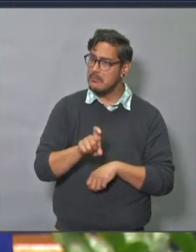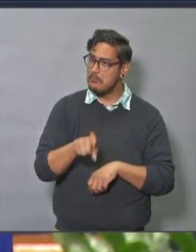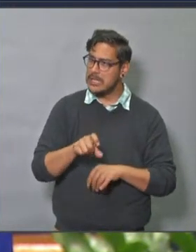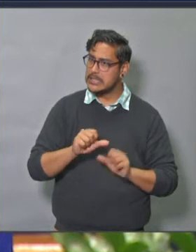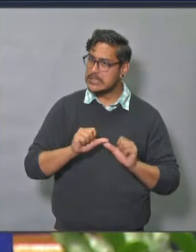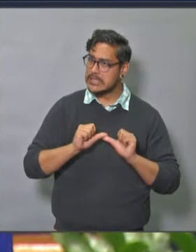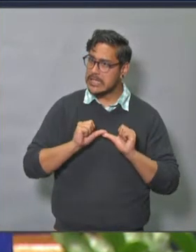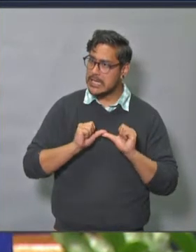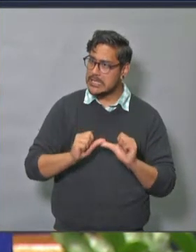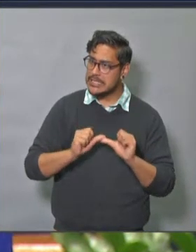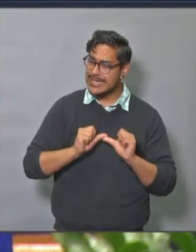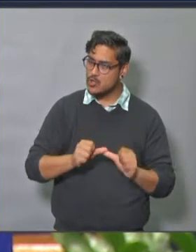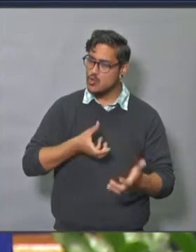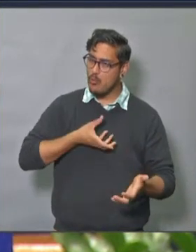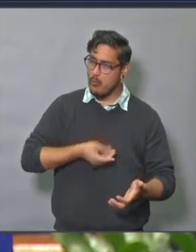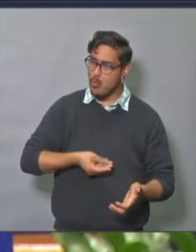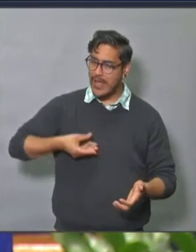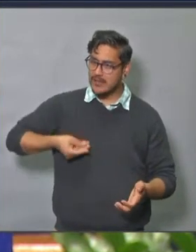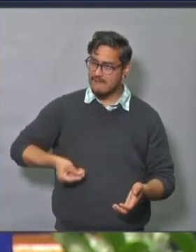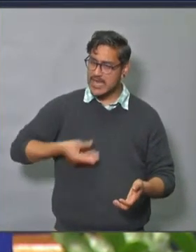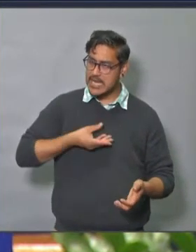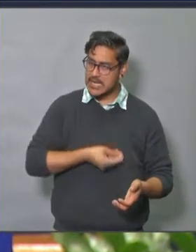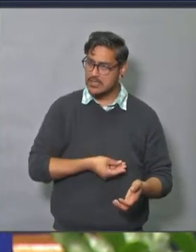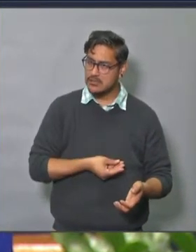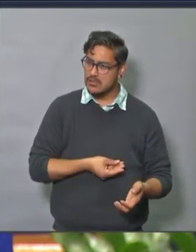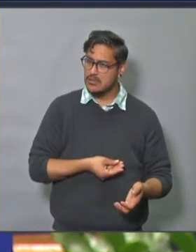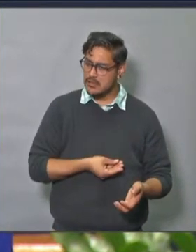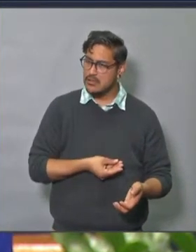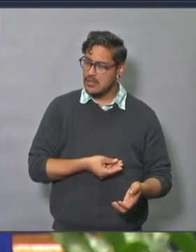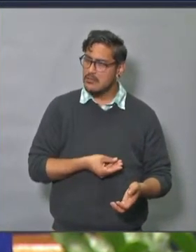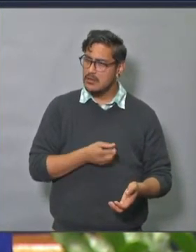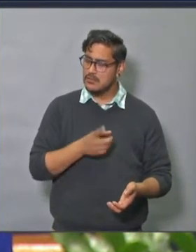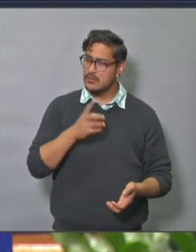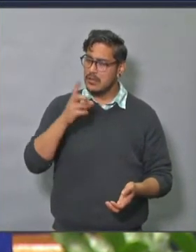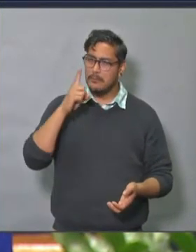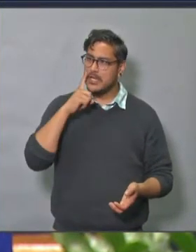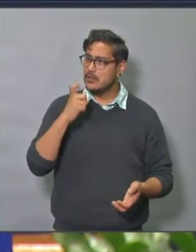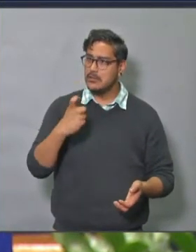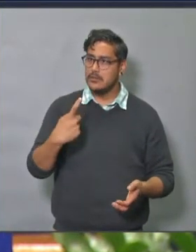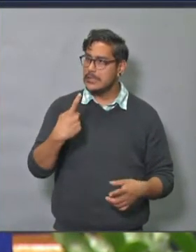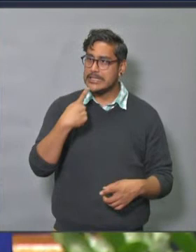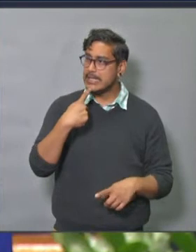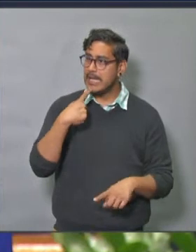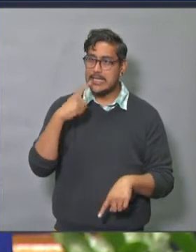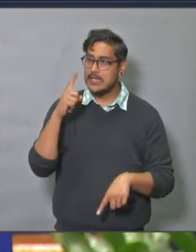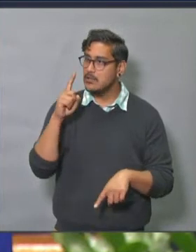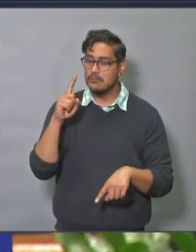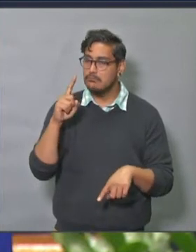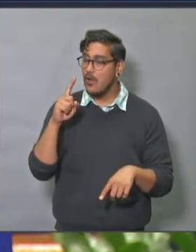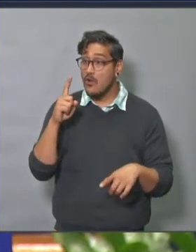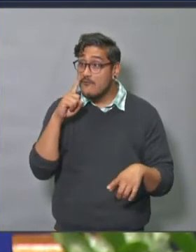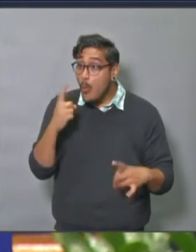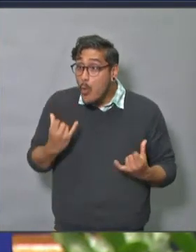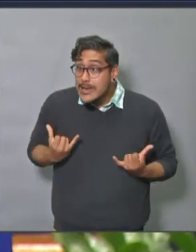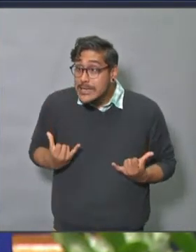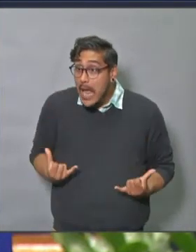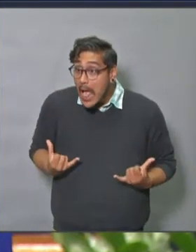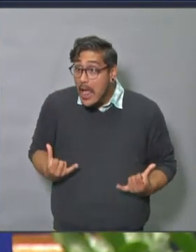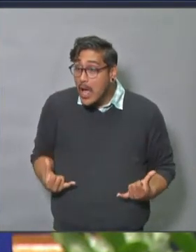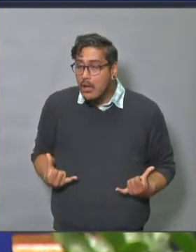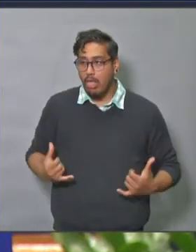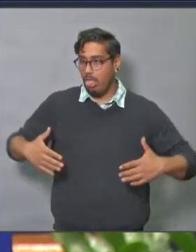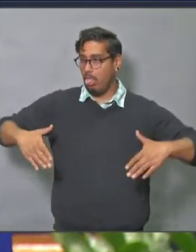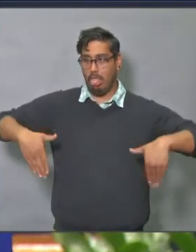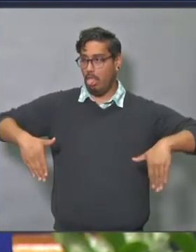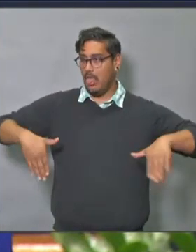initiate and continue to breastfeed, saying that they've not been able to locate or there's no indication of